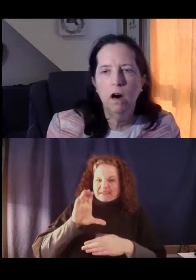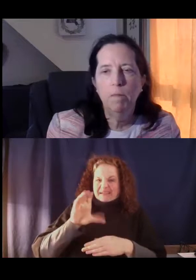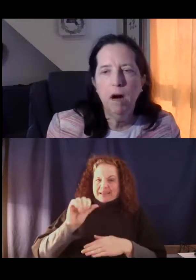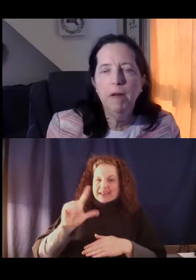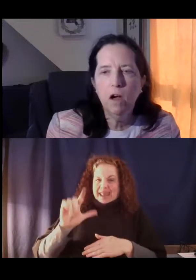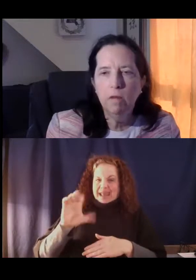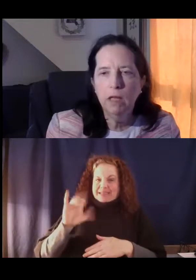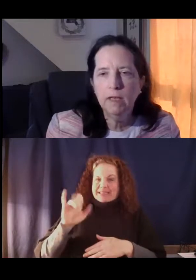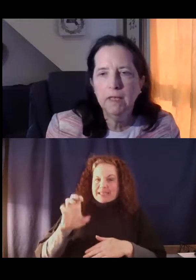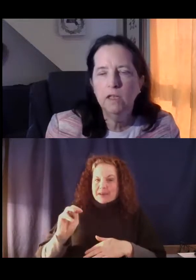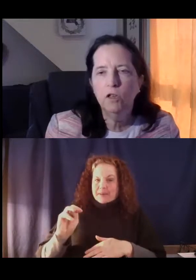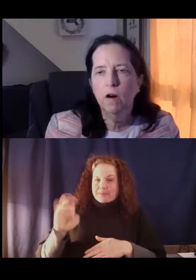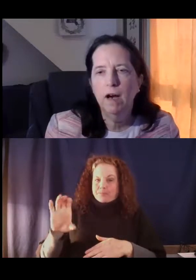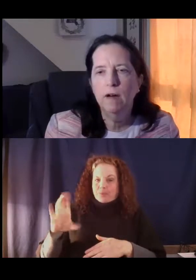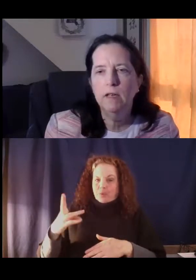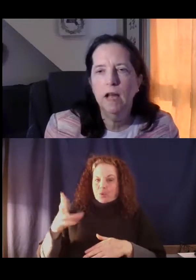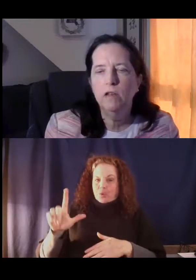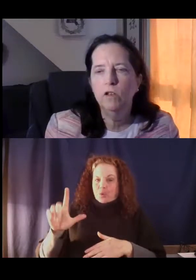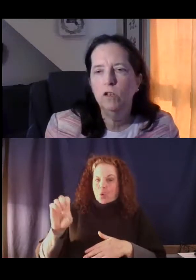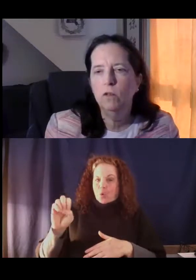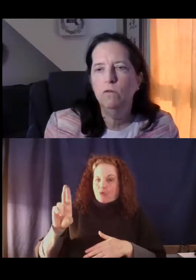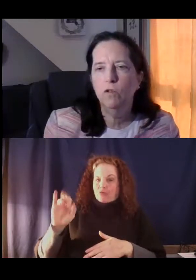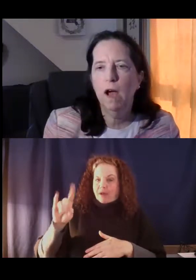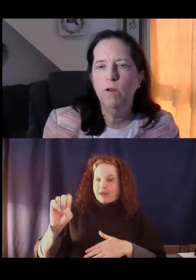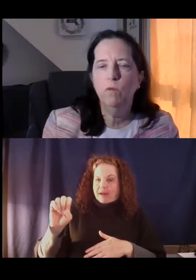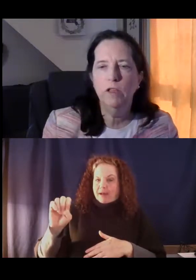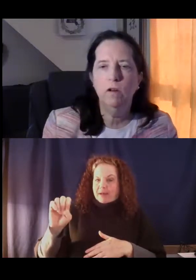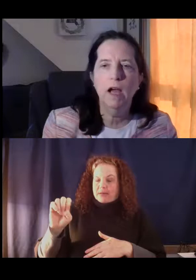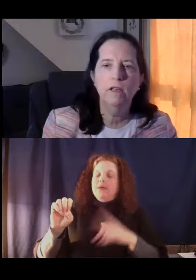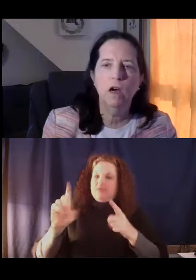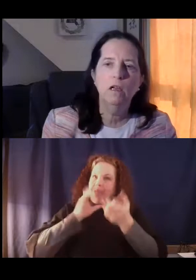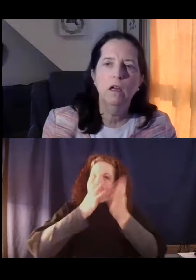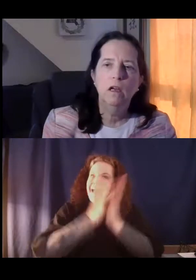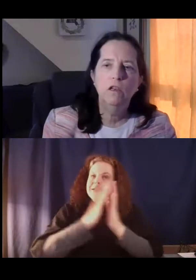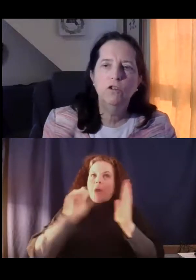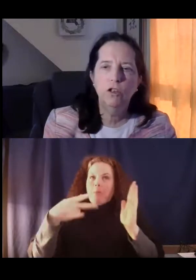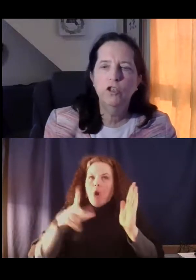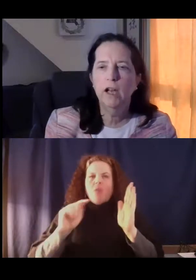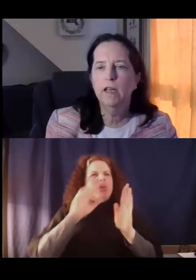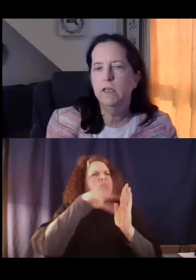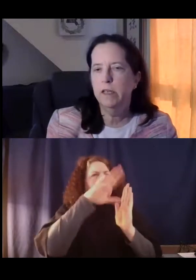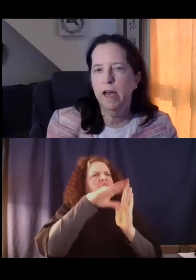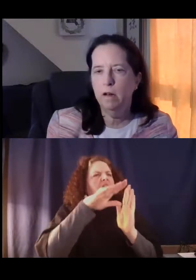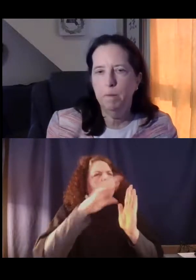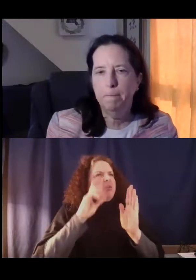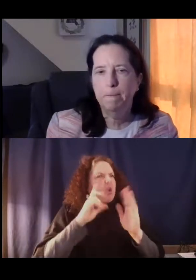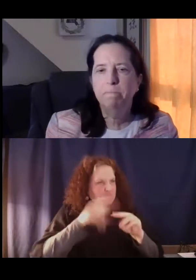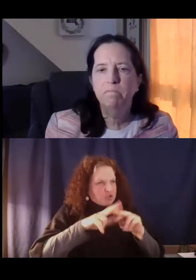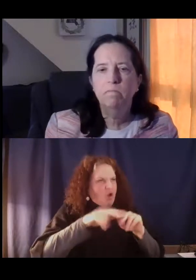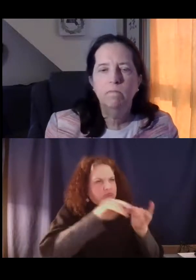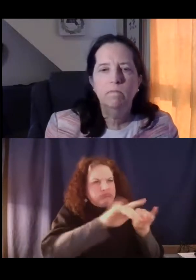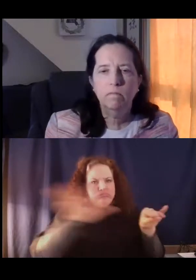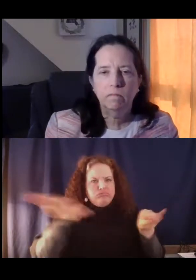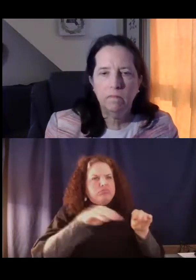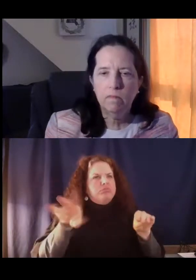your apartment complexes or areas that you do travel with your guide dog. You should check into that.